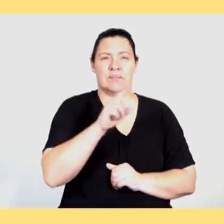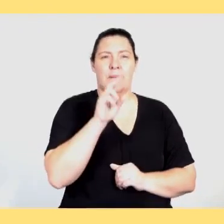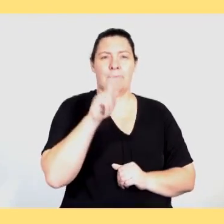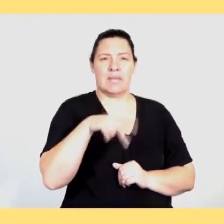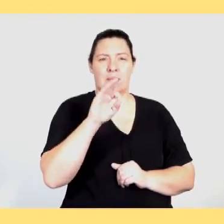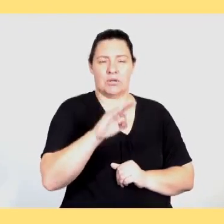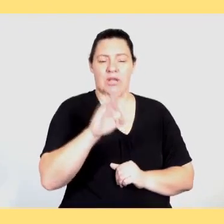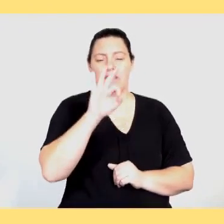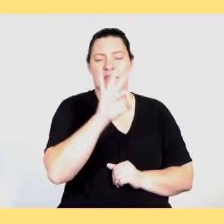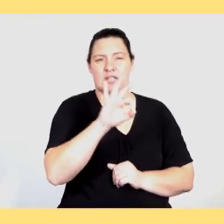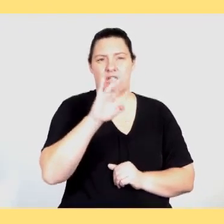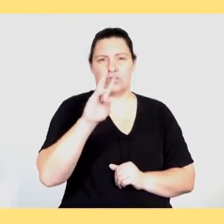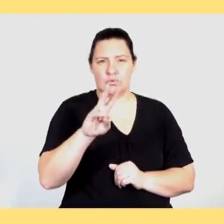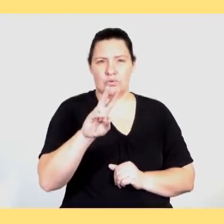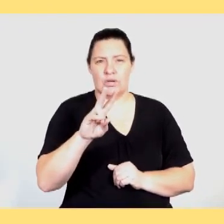32,380, P-Bed,